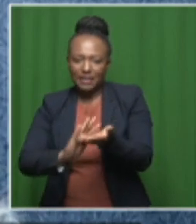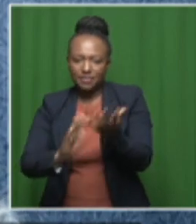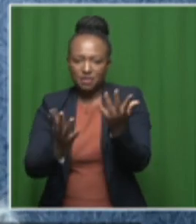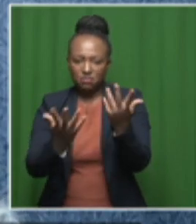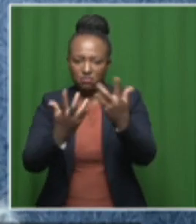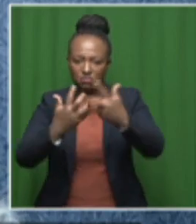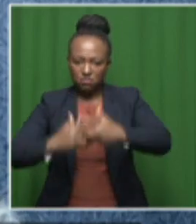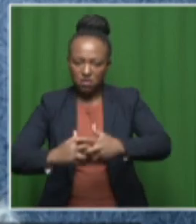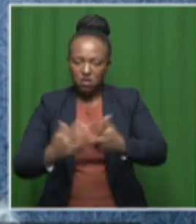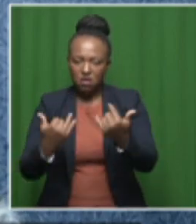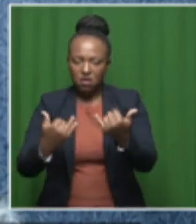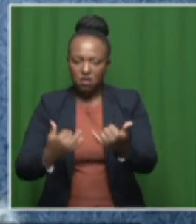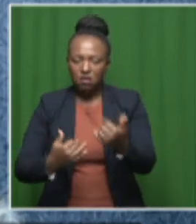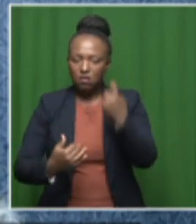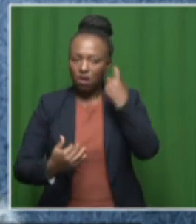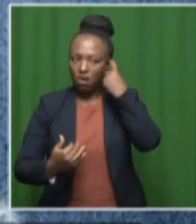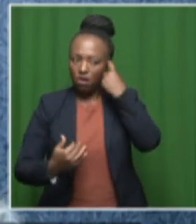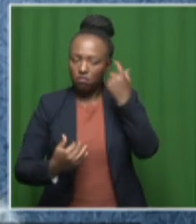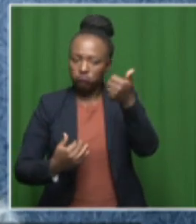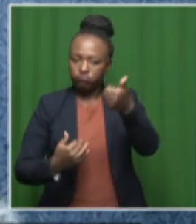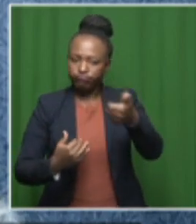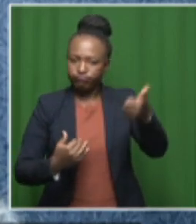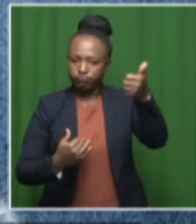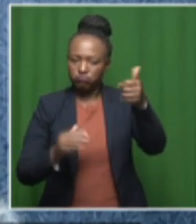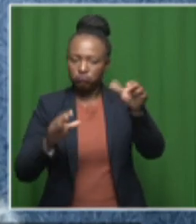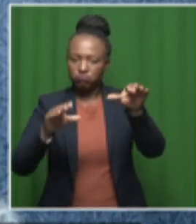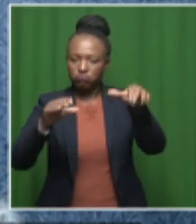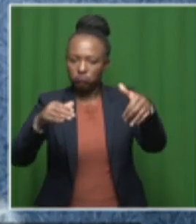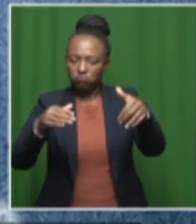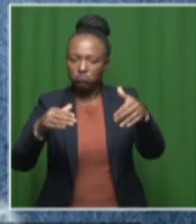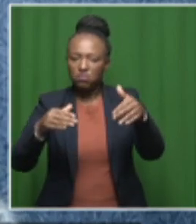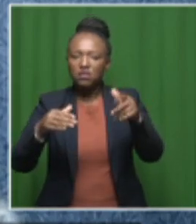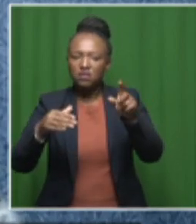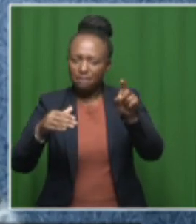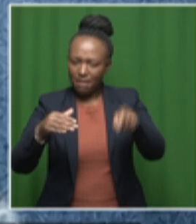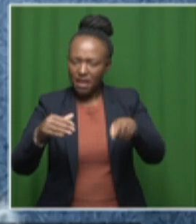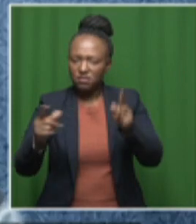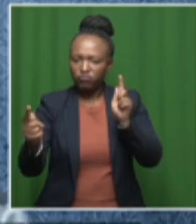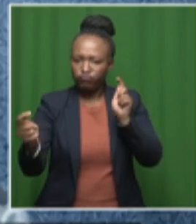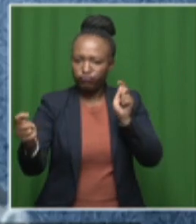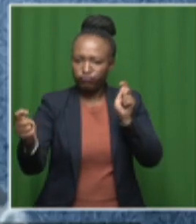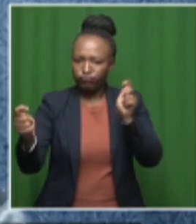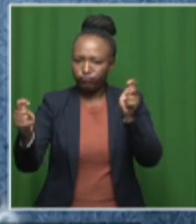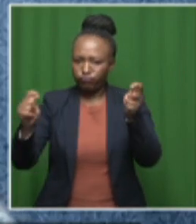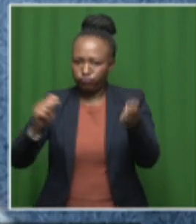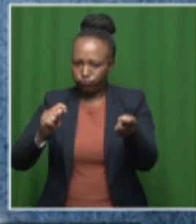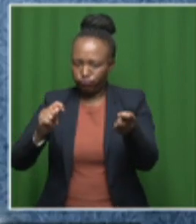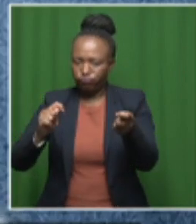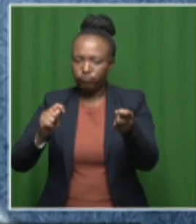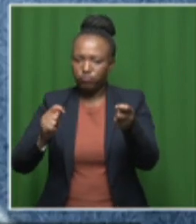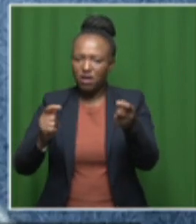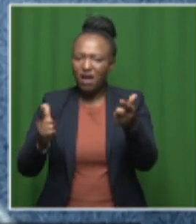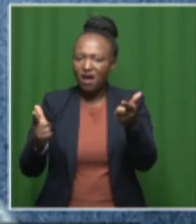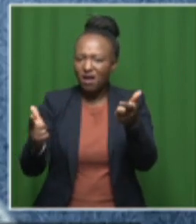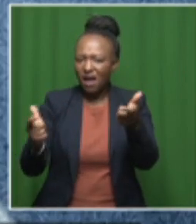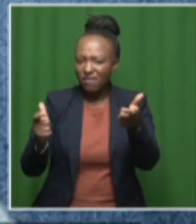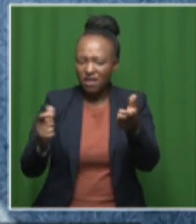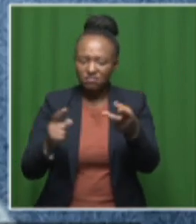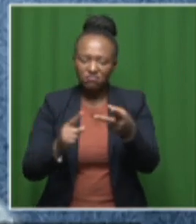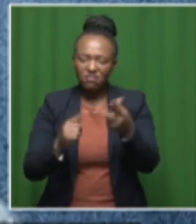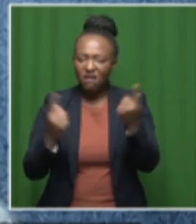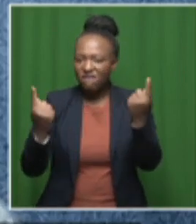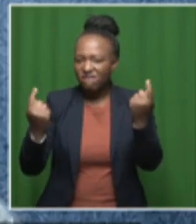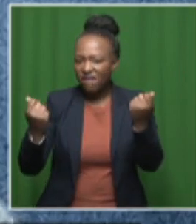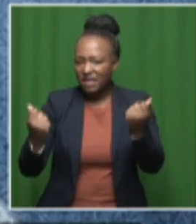Secretary General and others are calling for a fundamental reform of the global governance architecture and global finance and